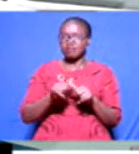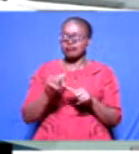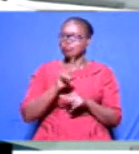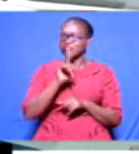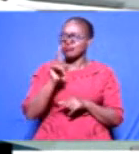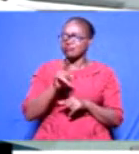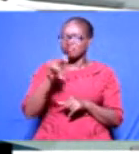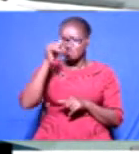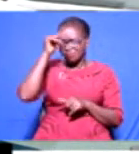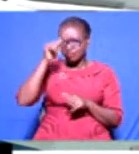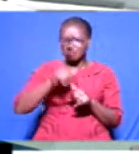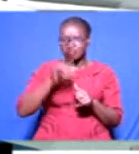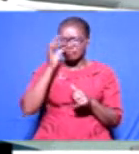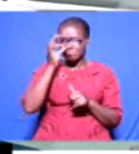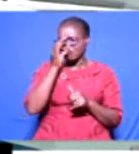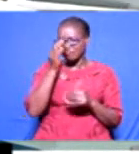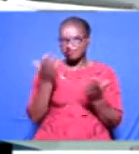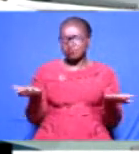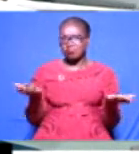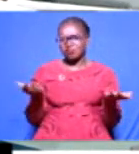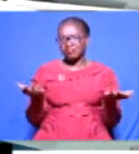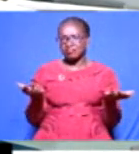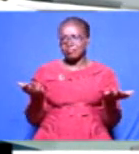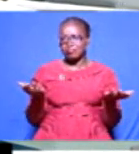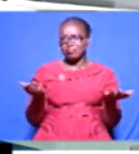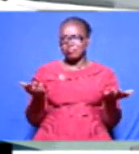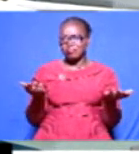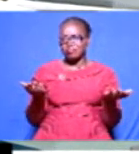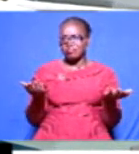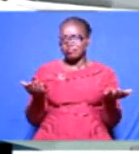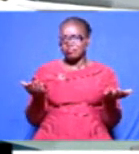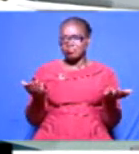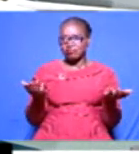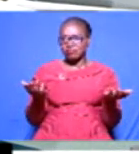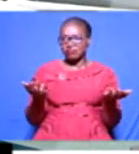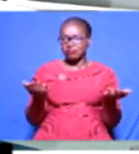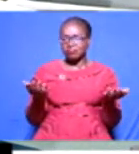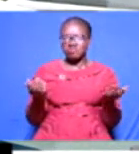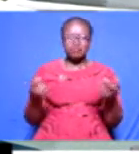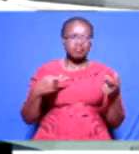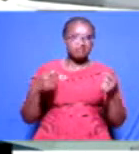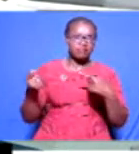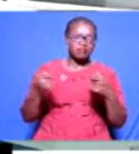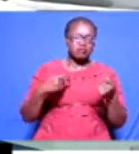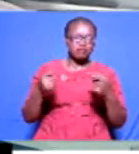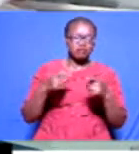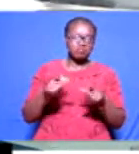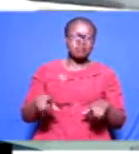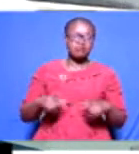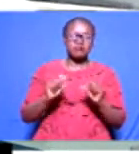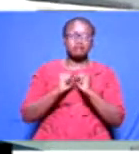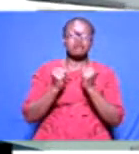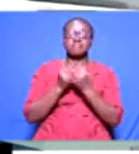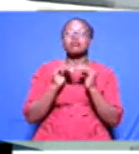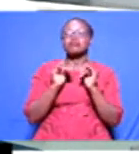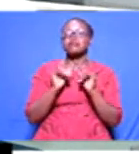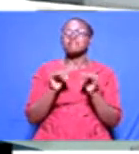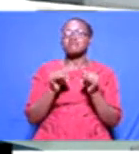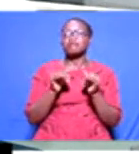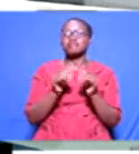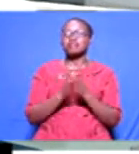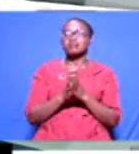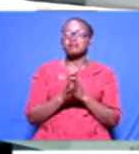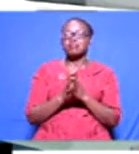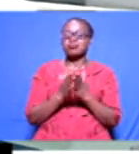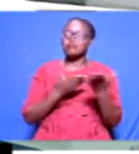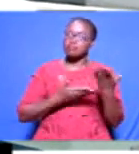you remember the late former President Mwai Kibaki? Do engage us. We are live on our social media platforms. Let's also keep it